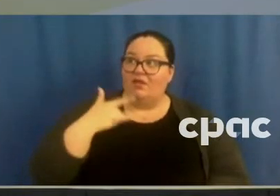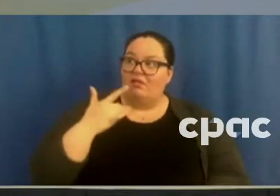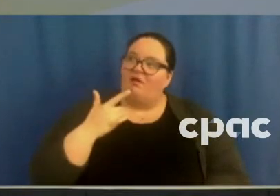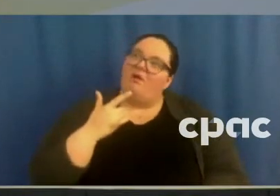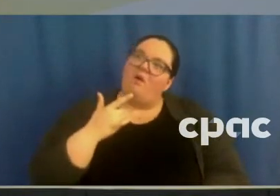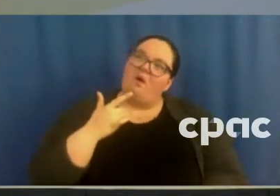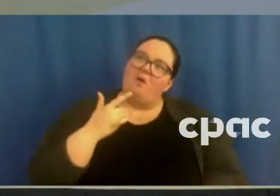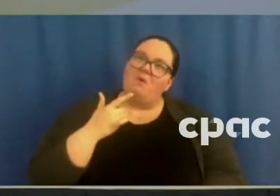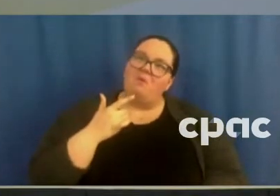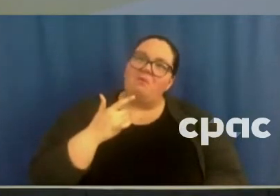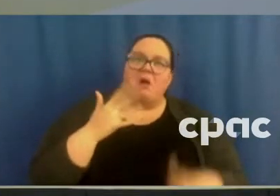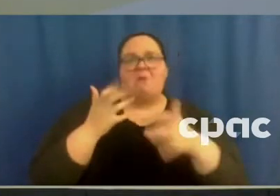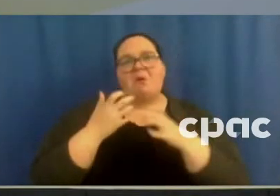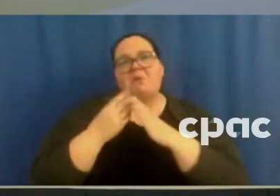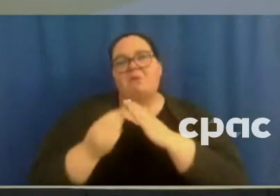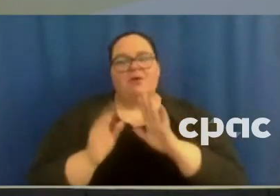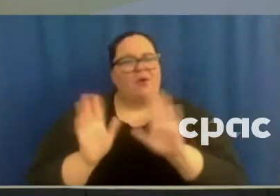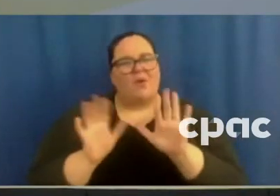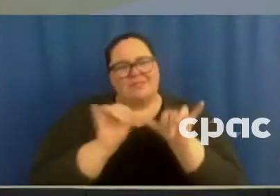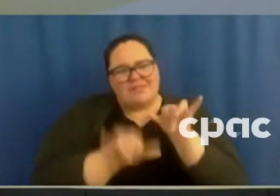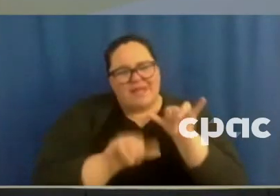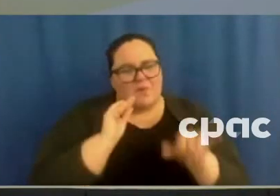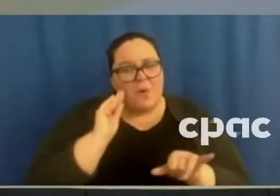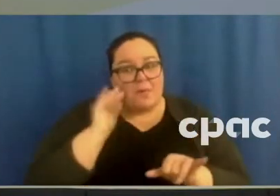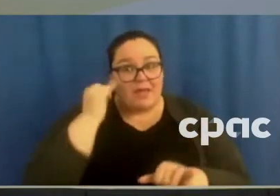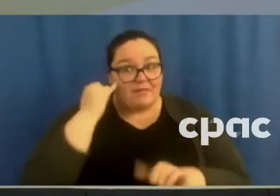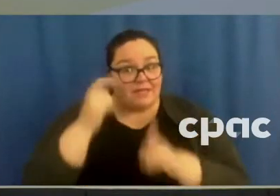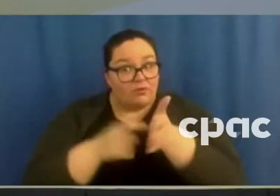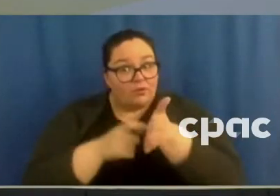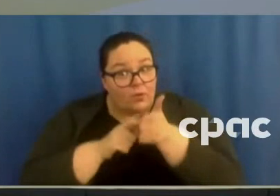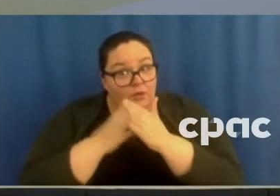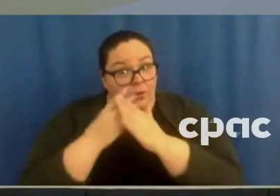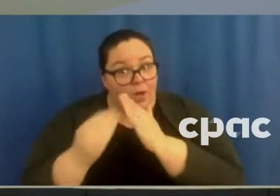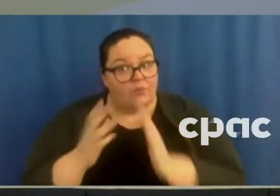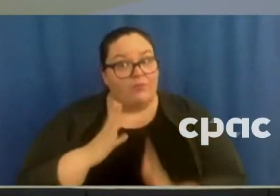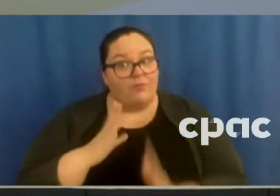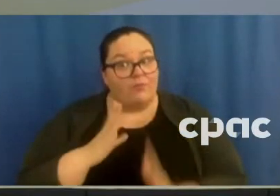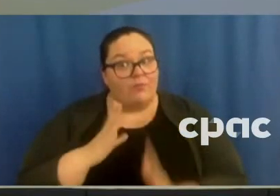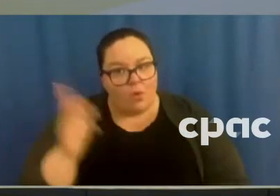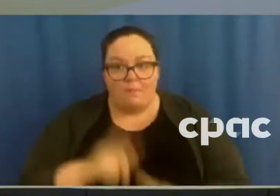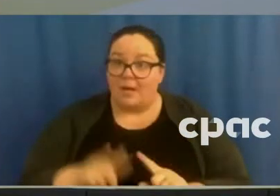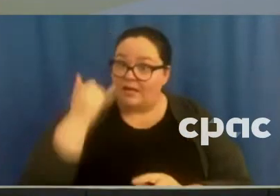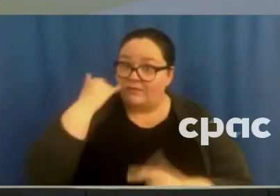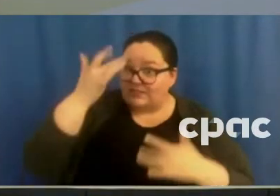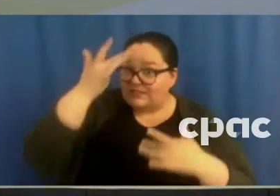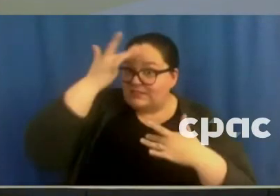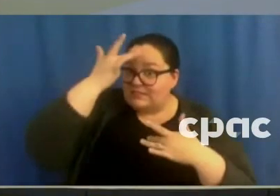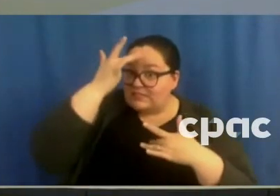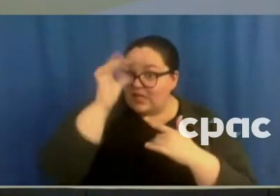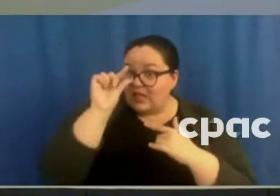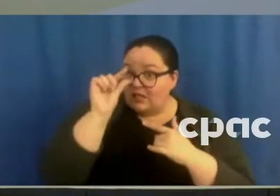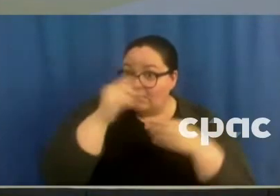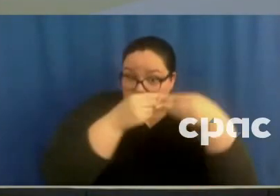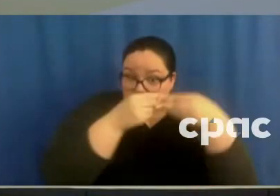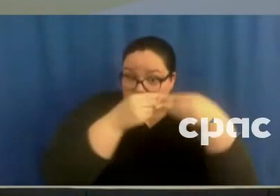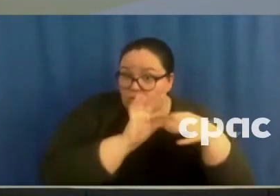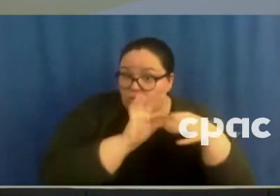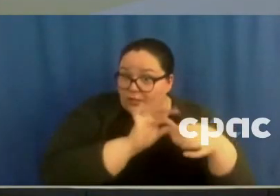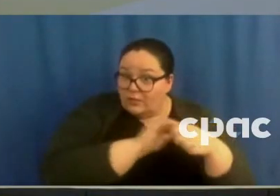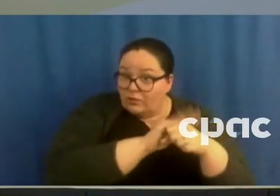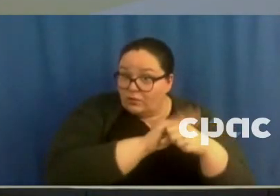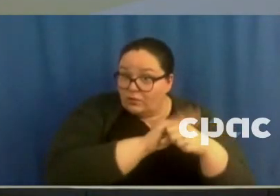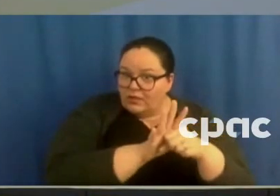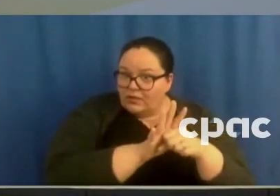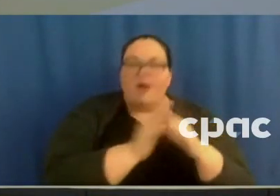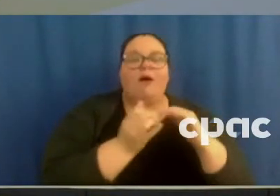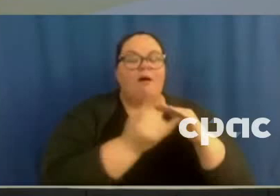home. Lastly, if you have any symptoms of COVID-19, please arrange to be tested and isolate until your results come